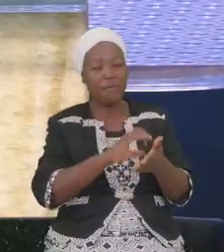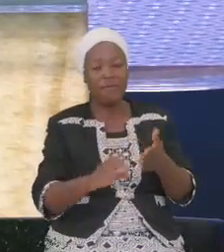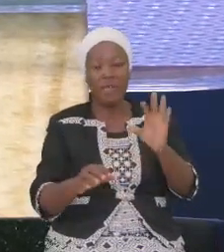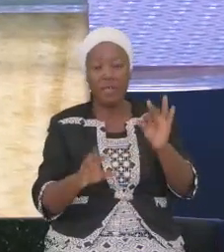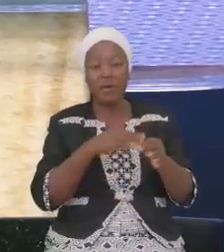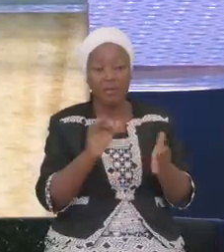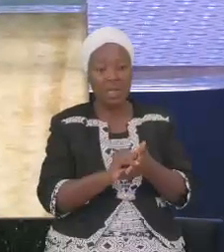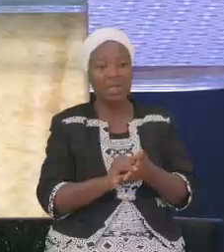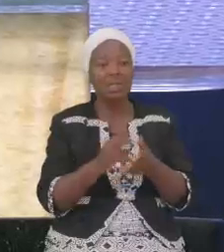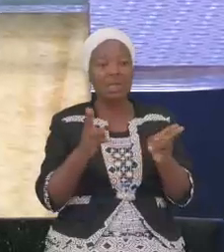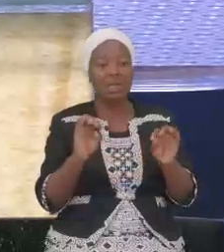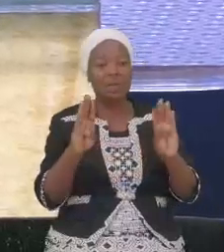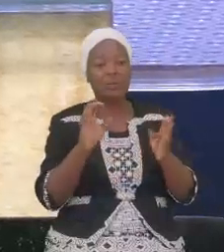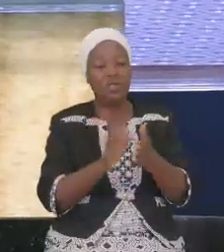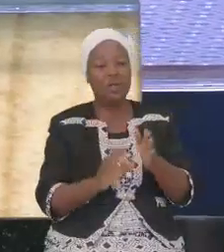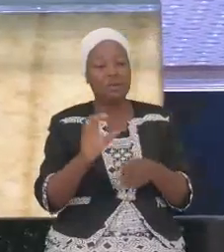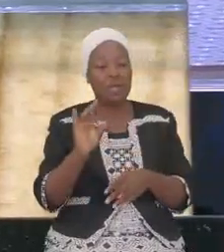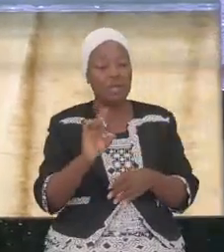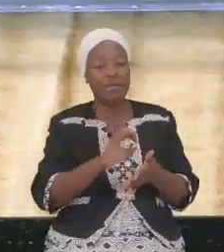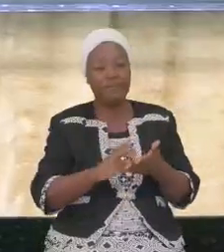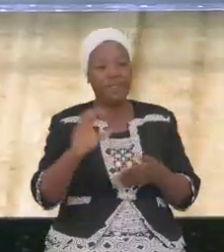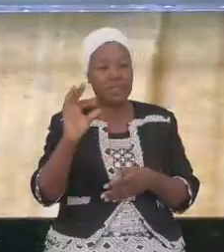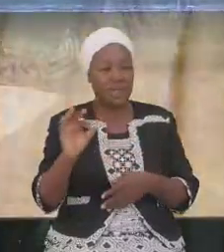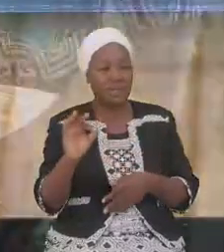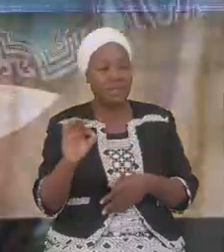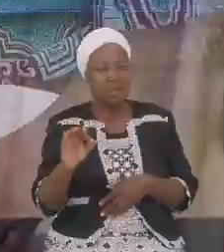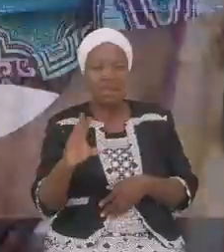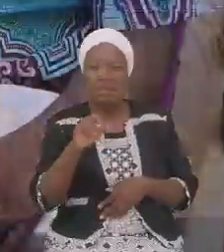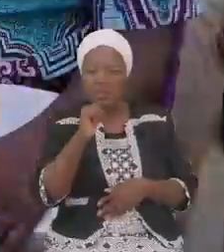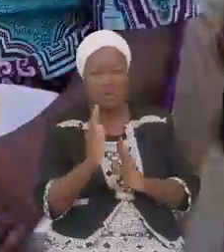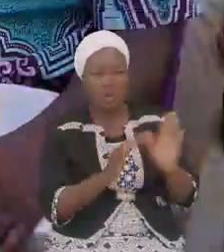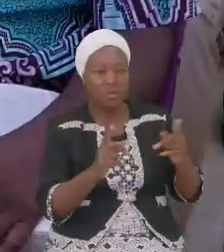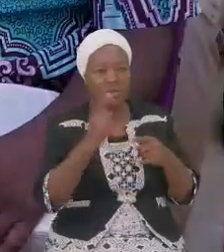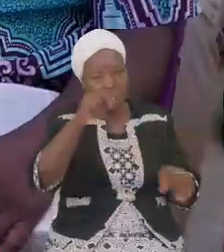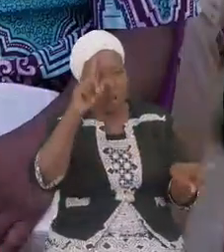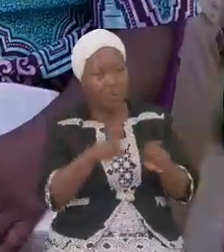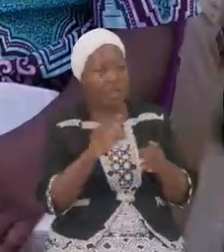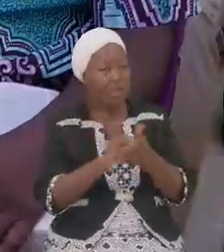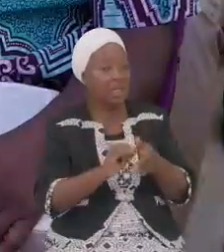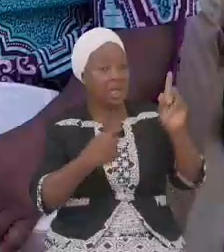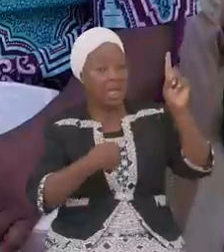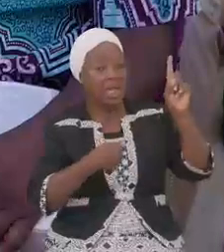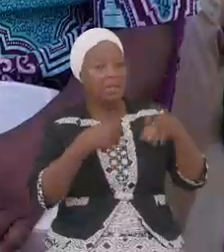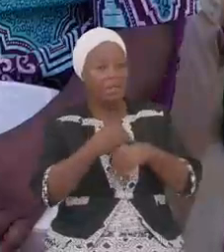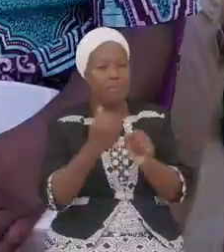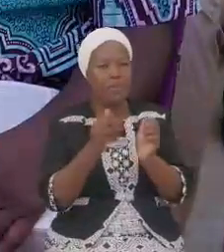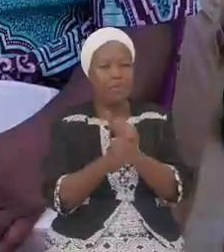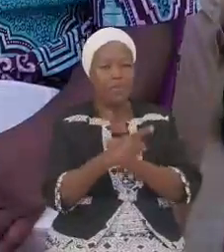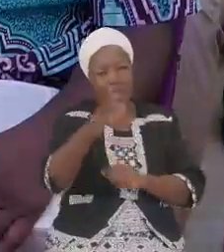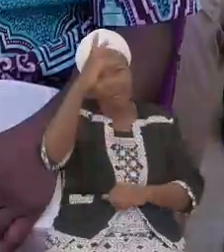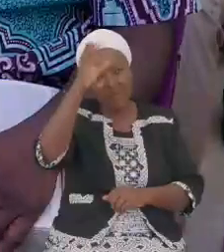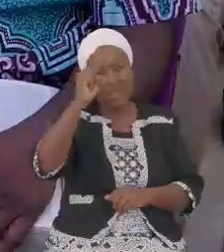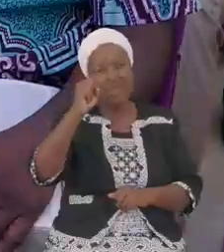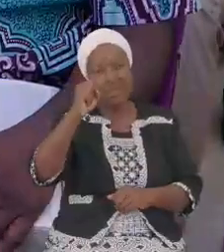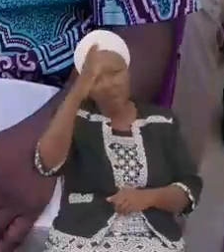that chapter 8, in verse 9, not according to the covenant that I made with their